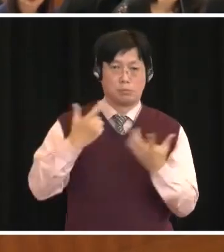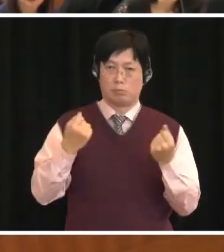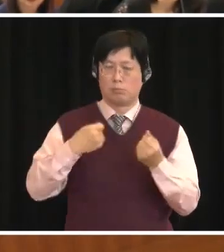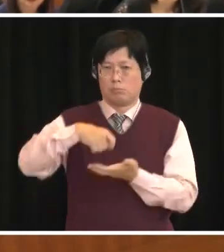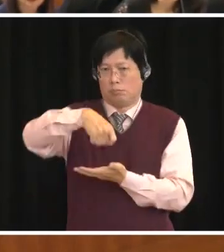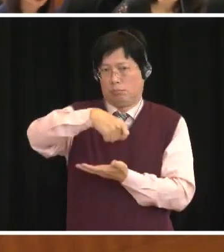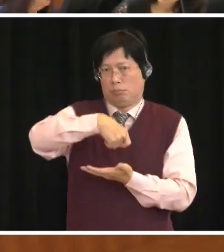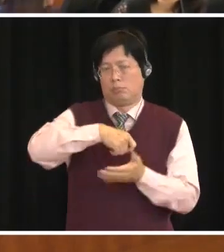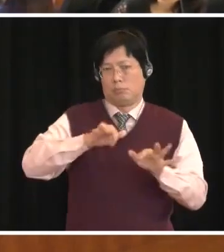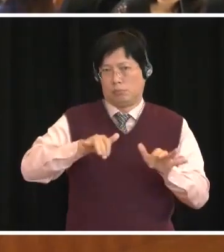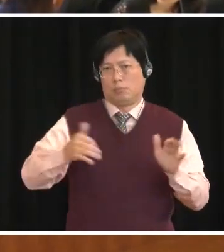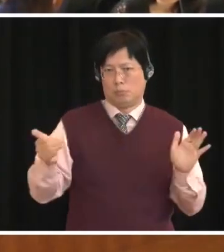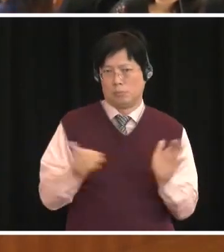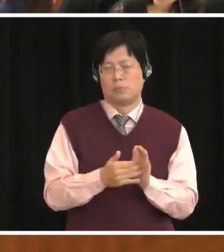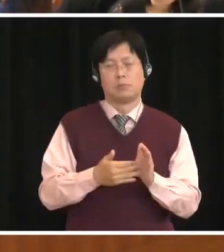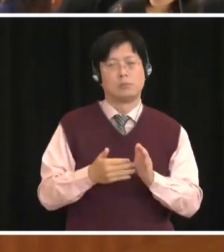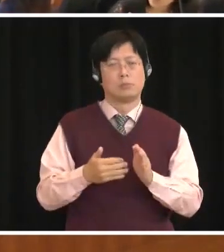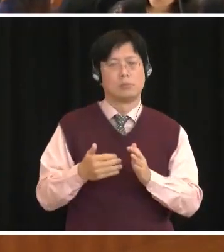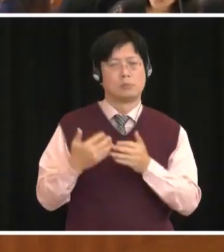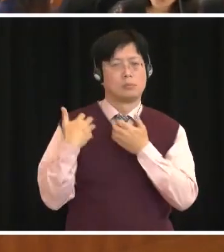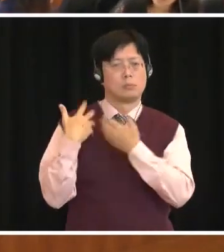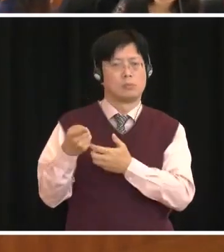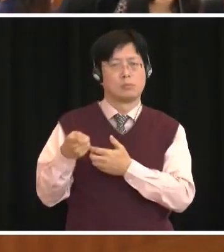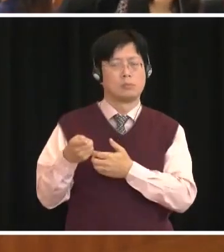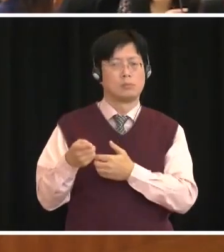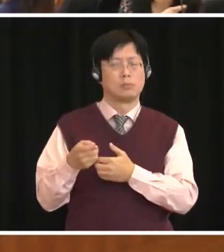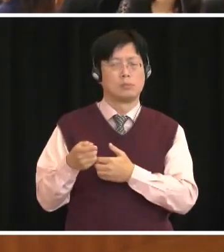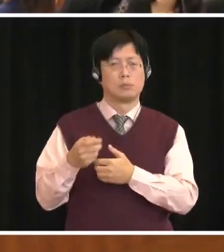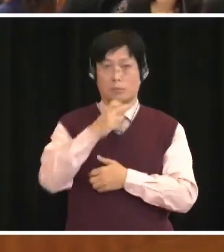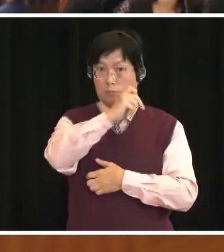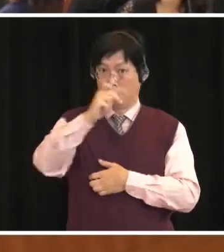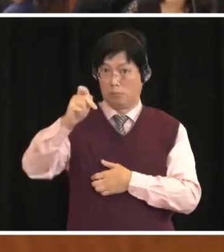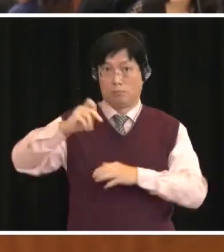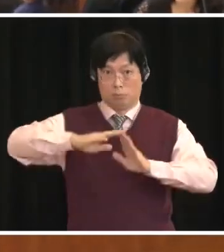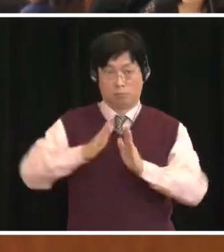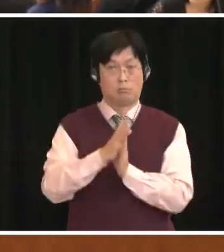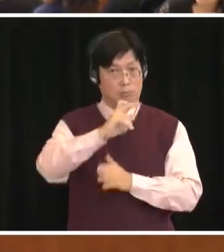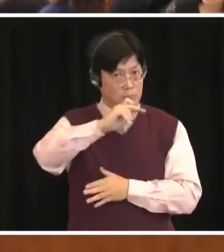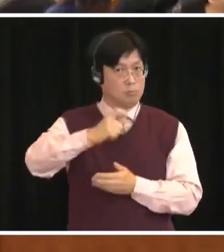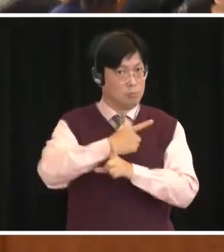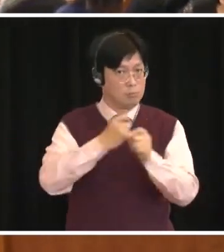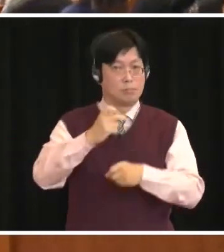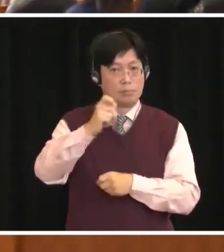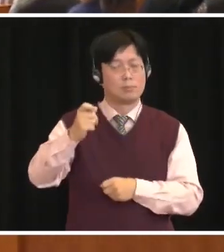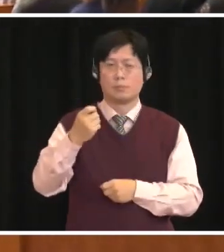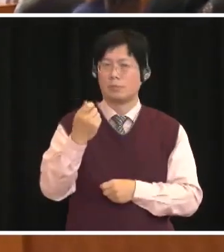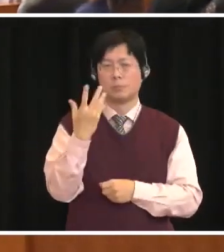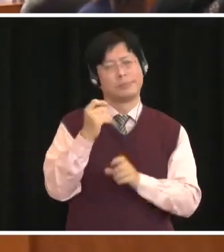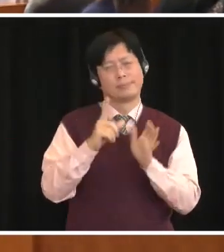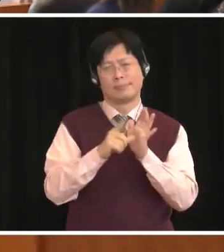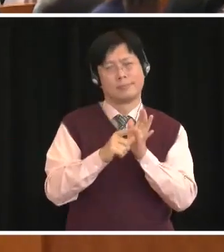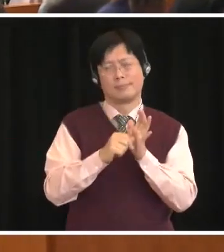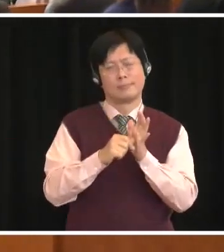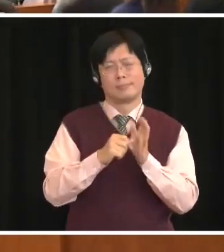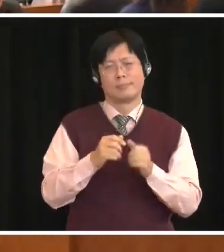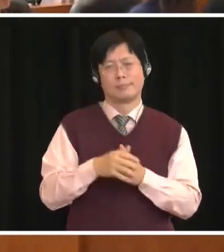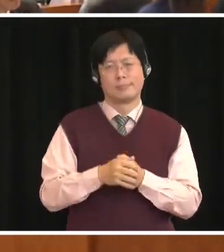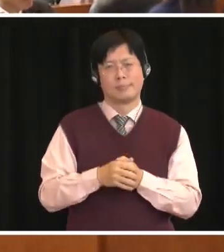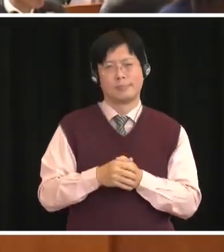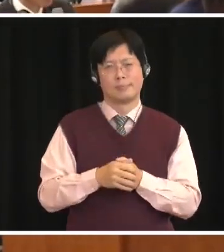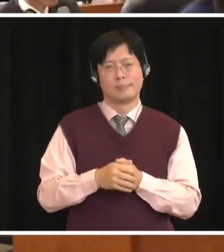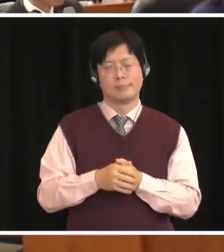provided to the committee members. So about extracurricular prosecution, about drug